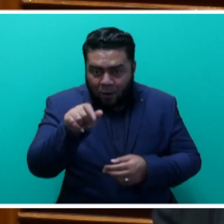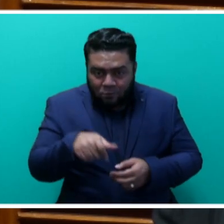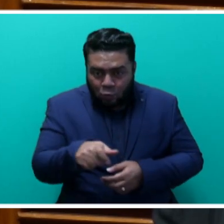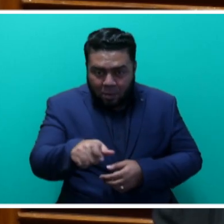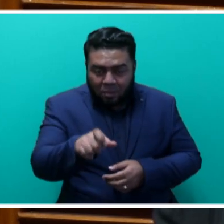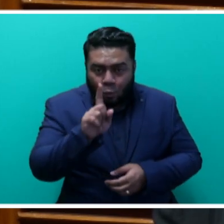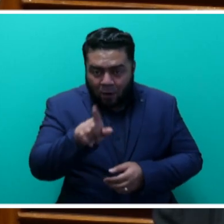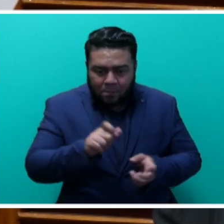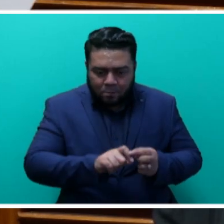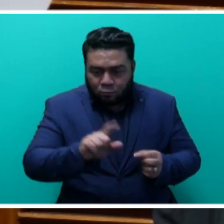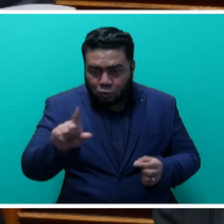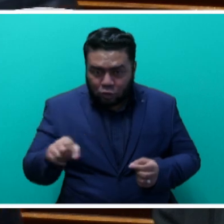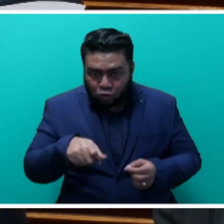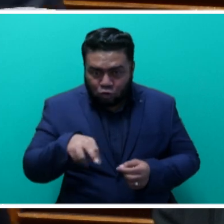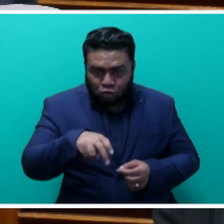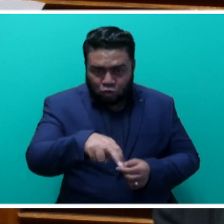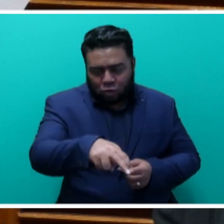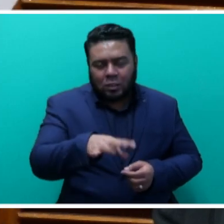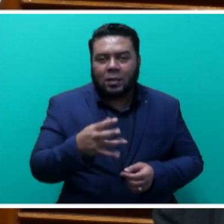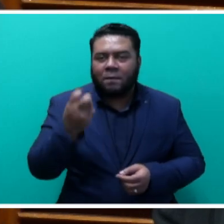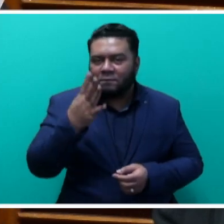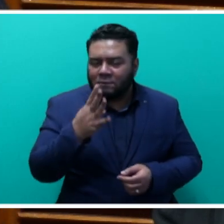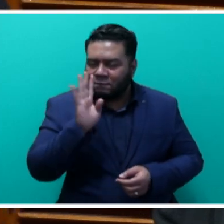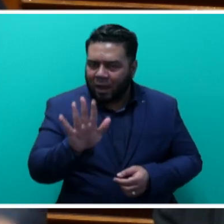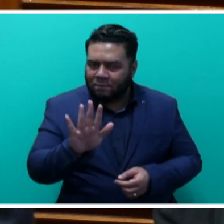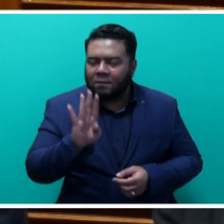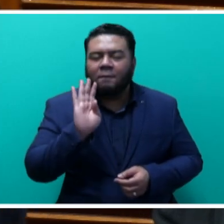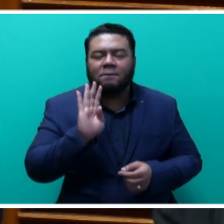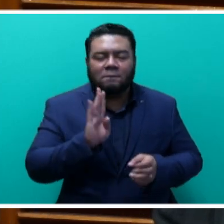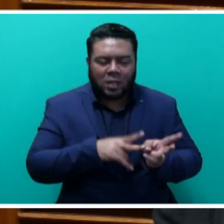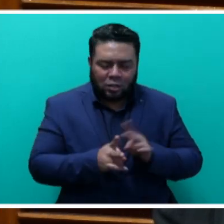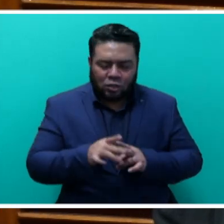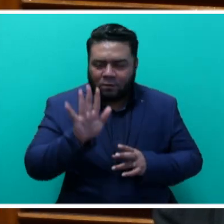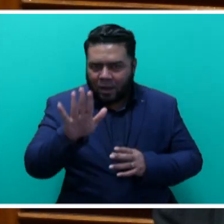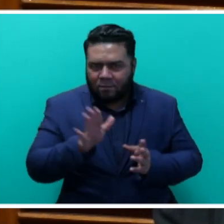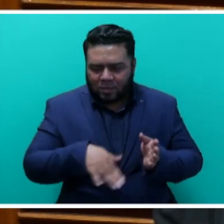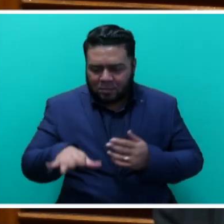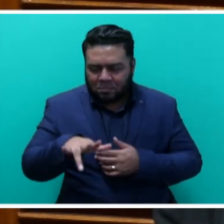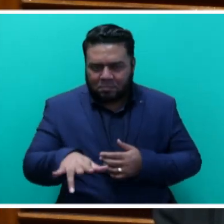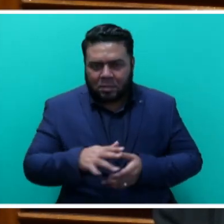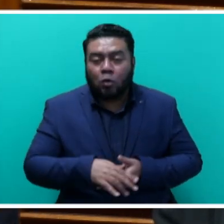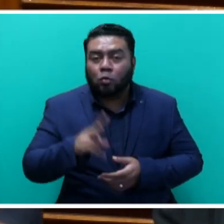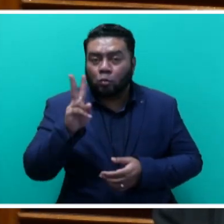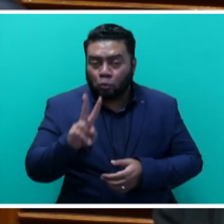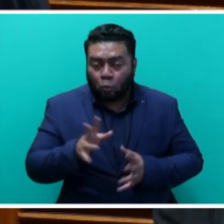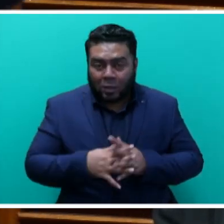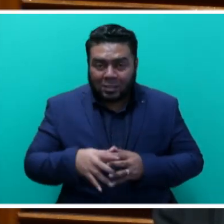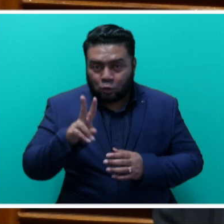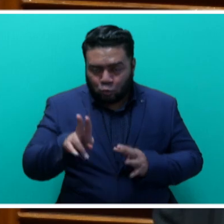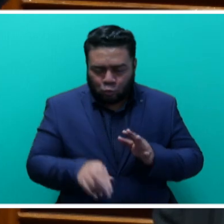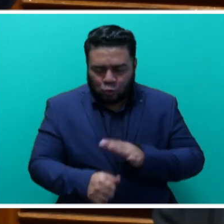and footbridge. This benefited 5 villages and 5 settlements. In the Western Division, 2 new access roads,